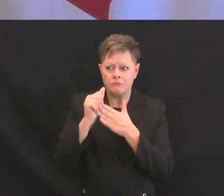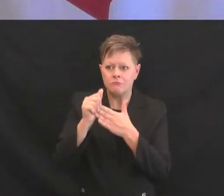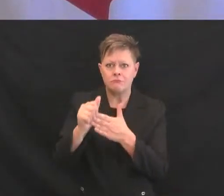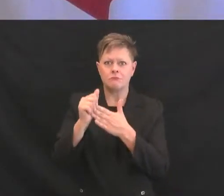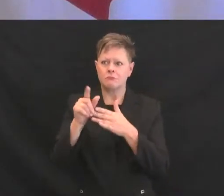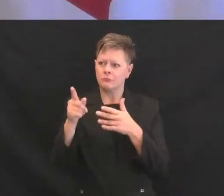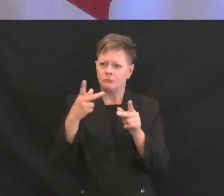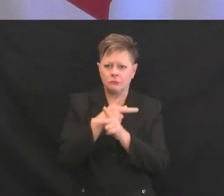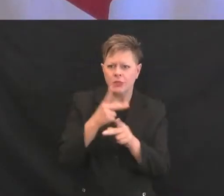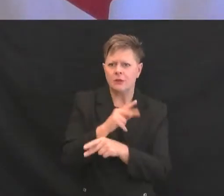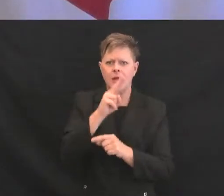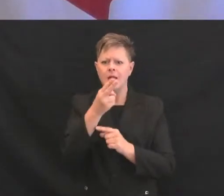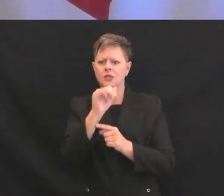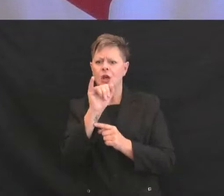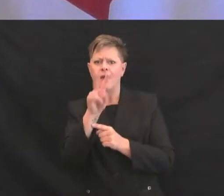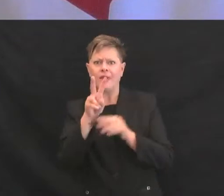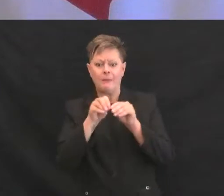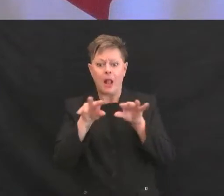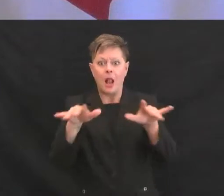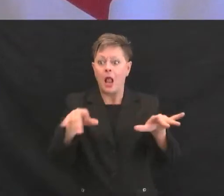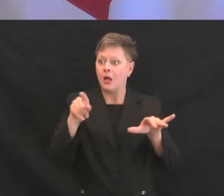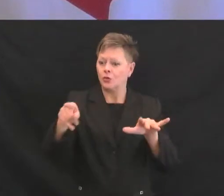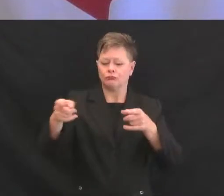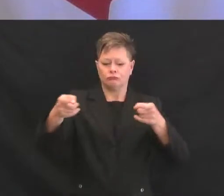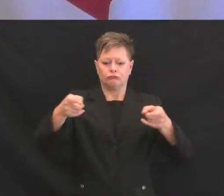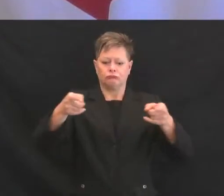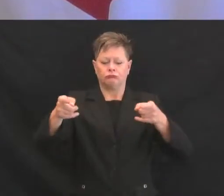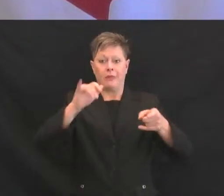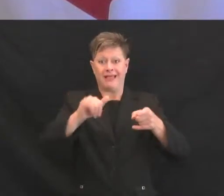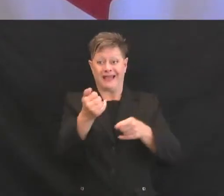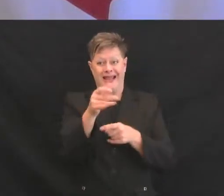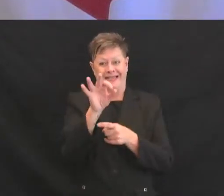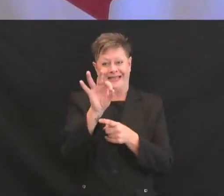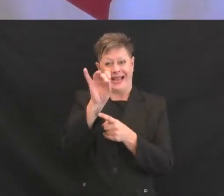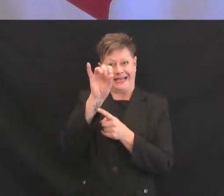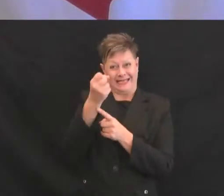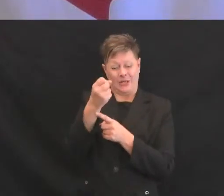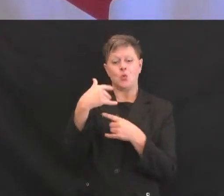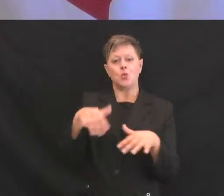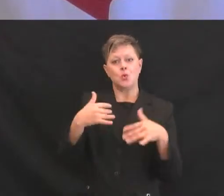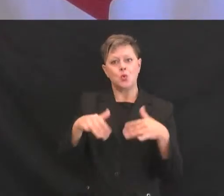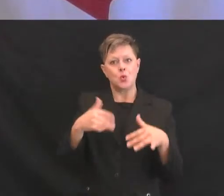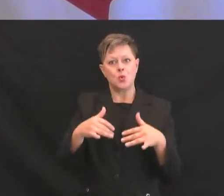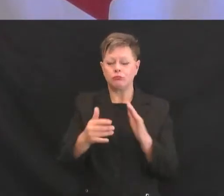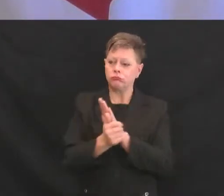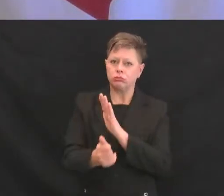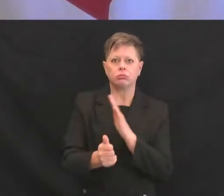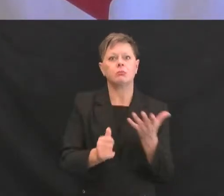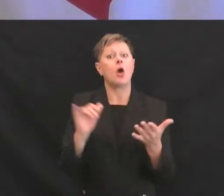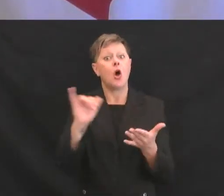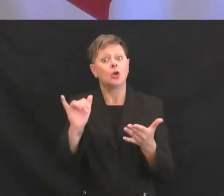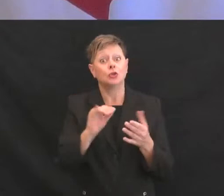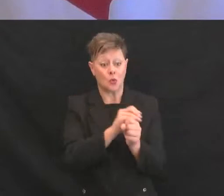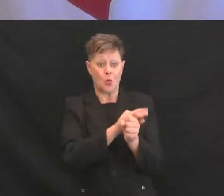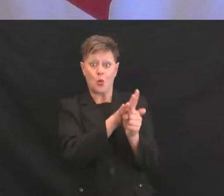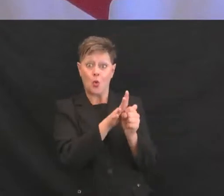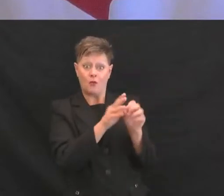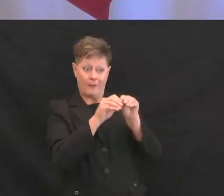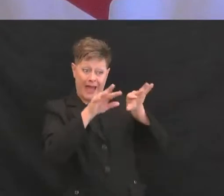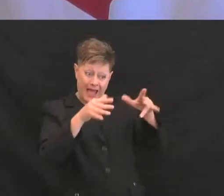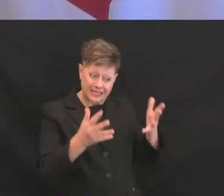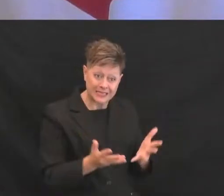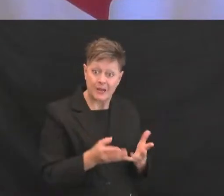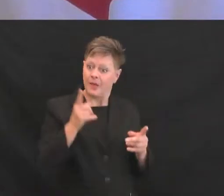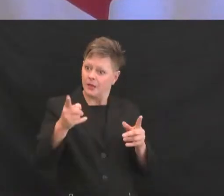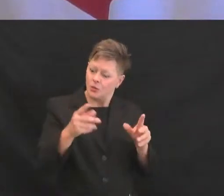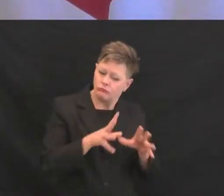the HIV epidemic in the early 1990s, as well as the onset of the COVID-19 pandemic, was